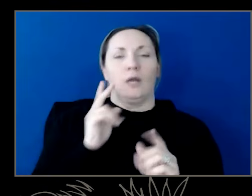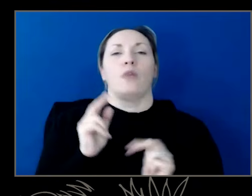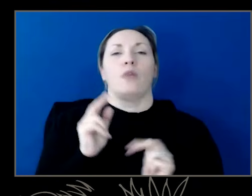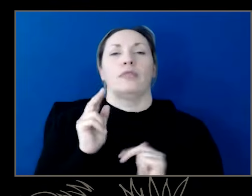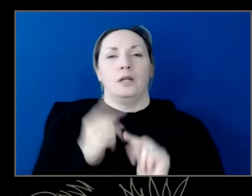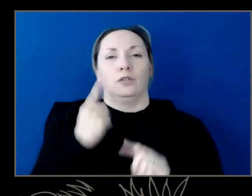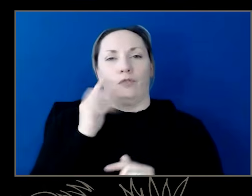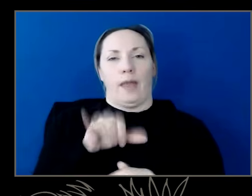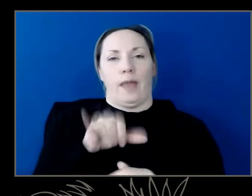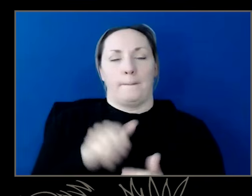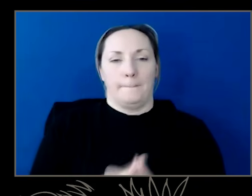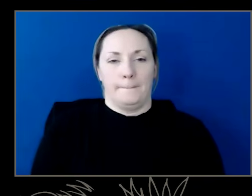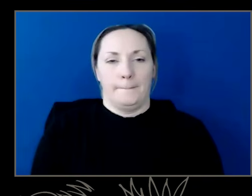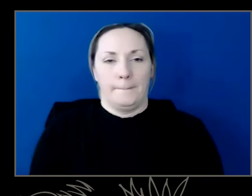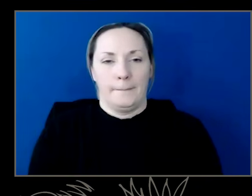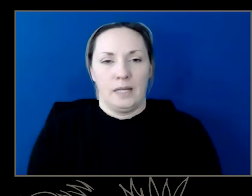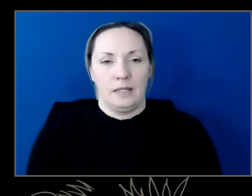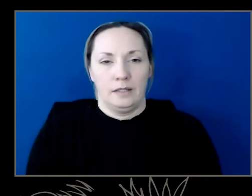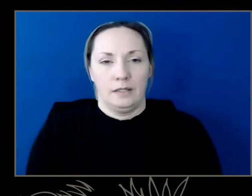NX,